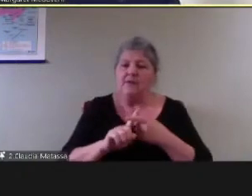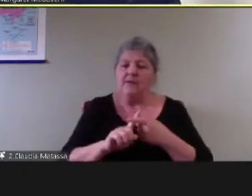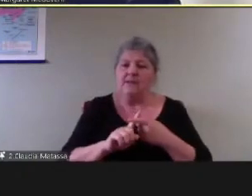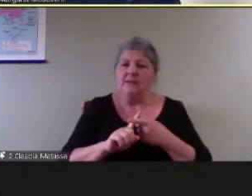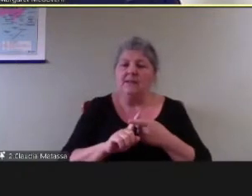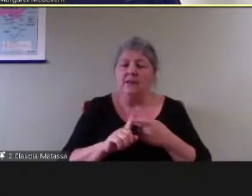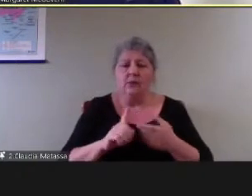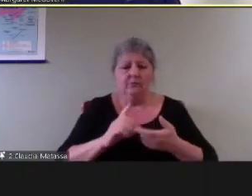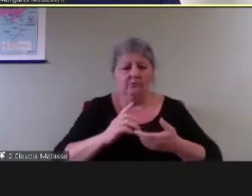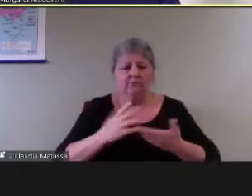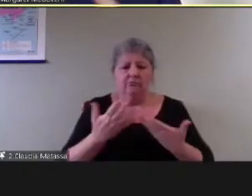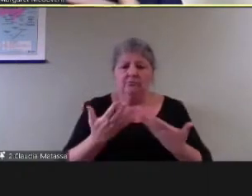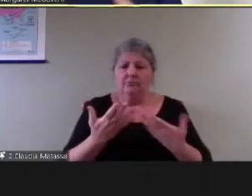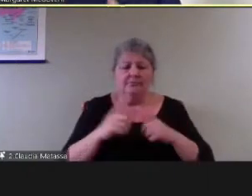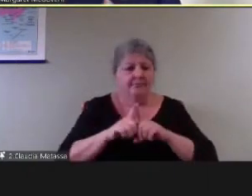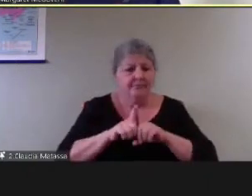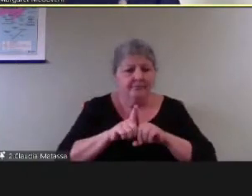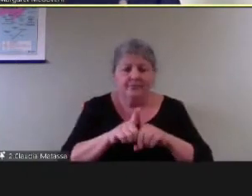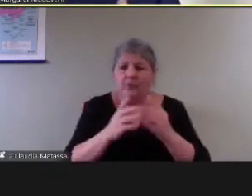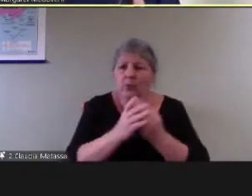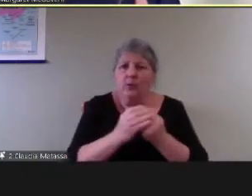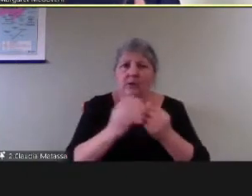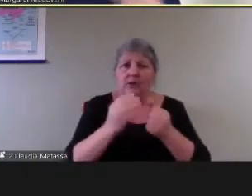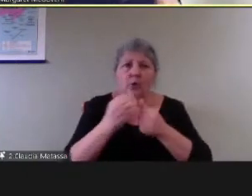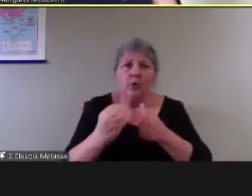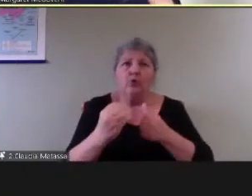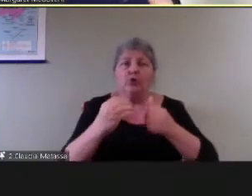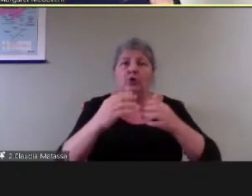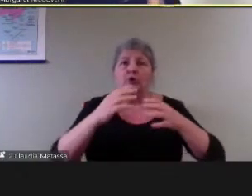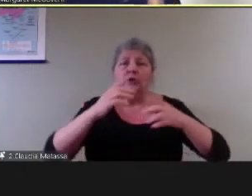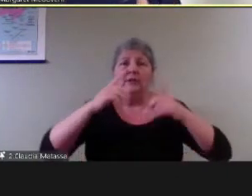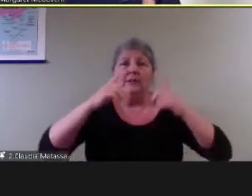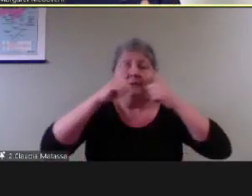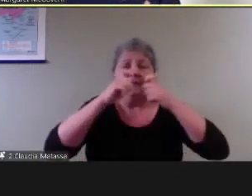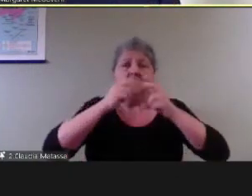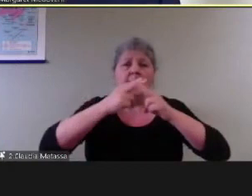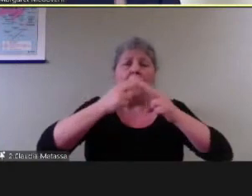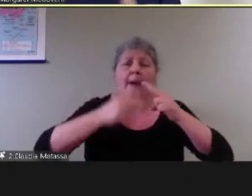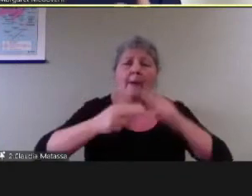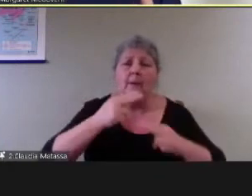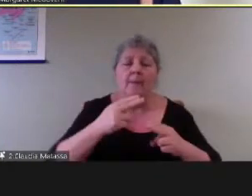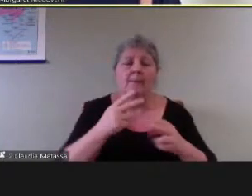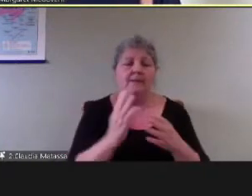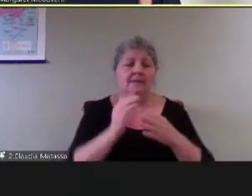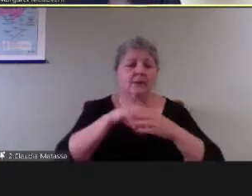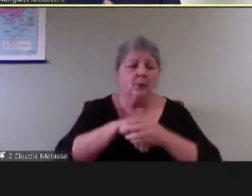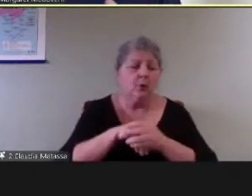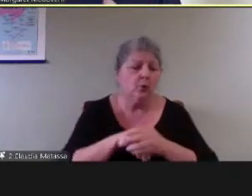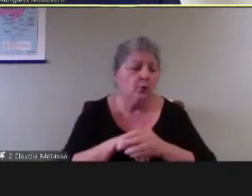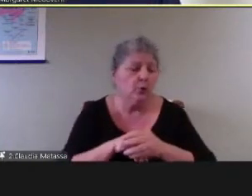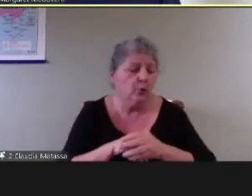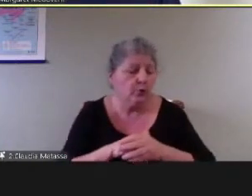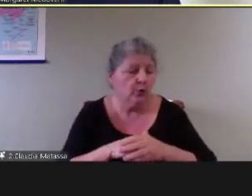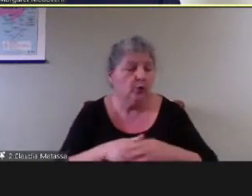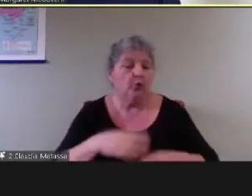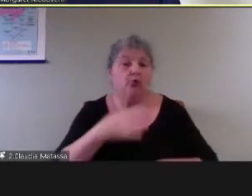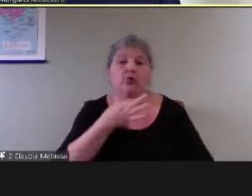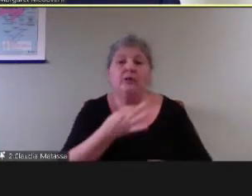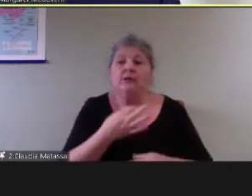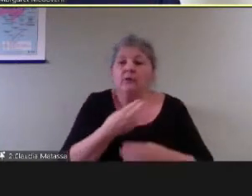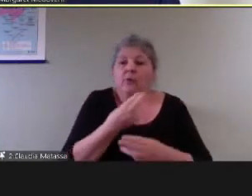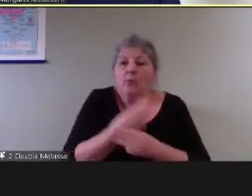hand in hand with a whole range of adverse adult outcomes. These include risk of poor health, mental